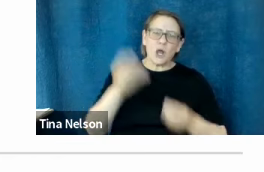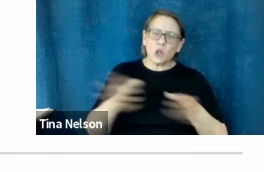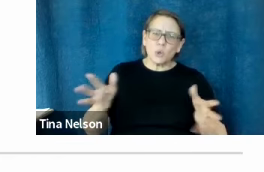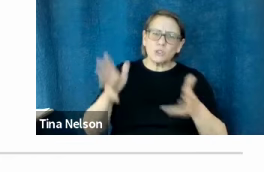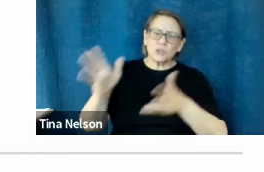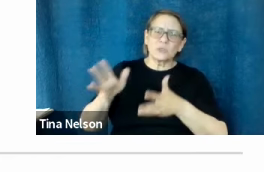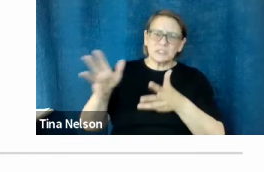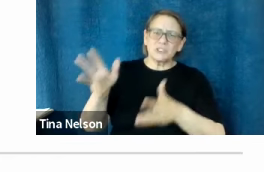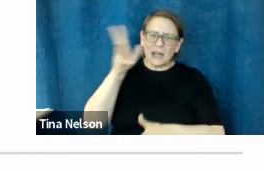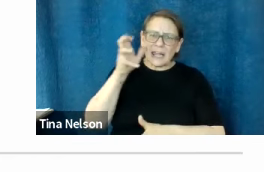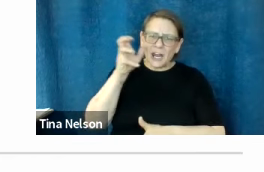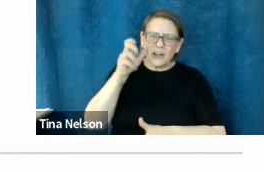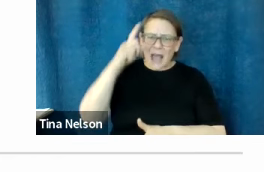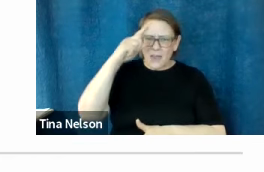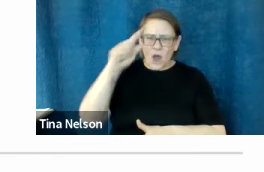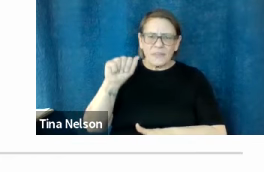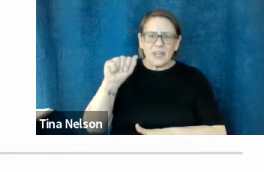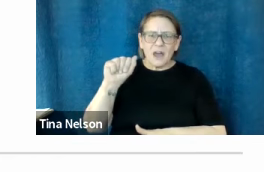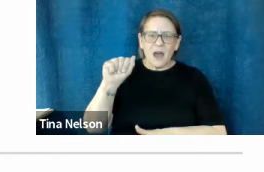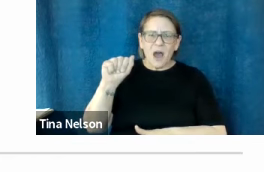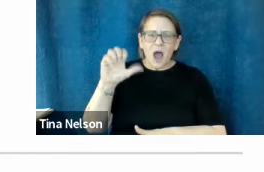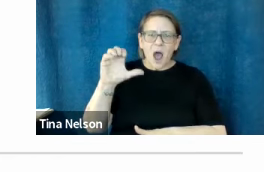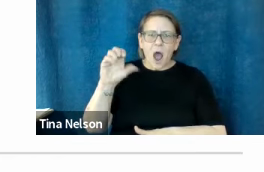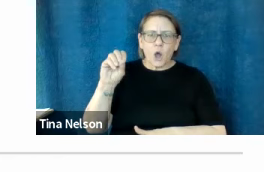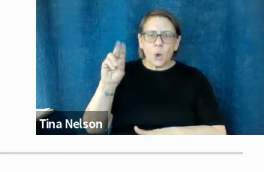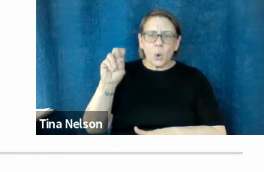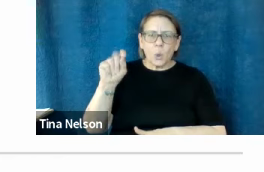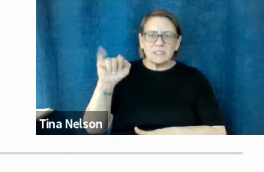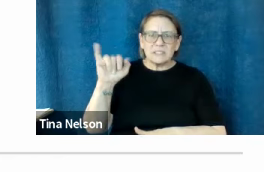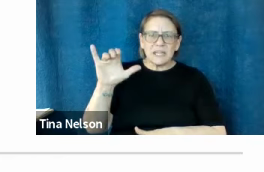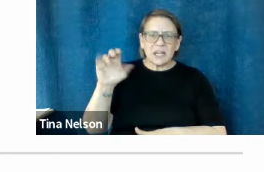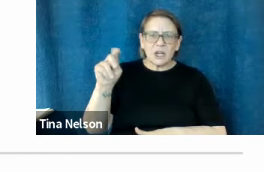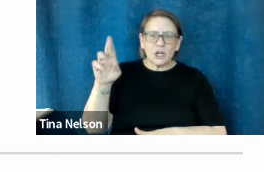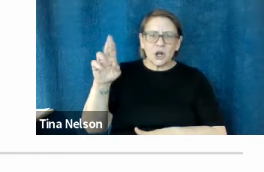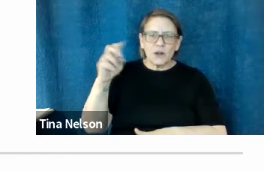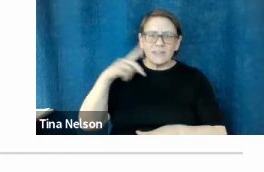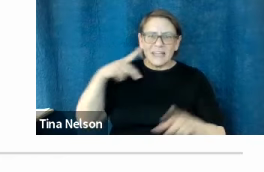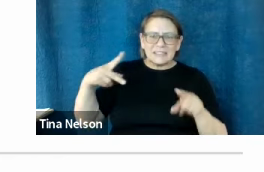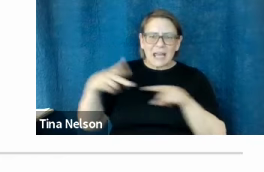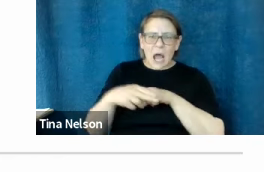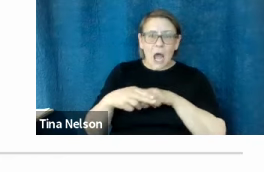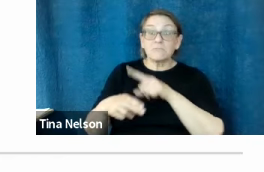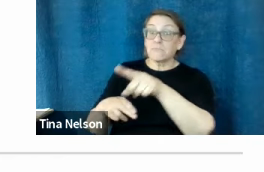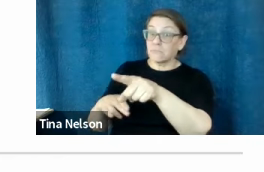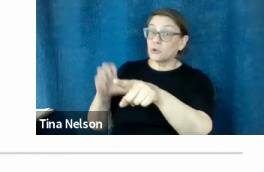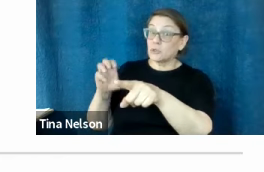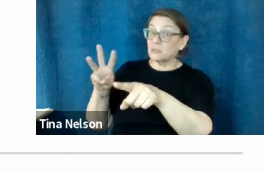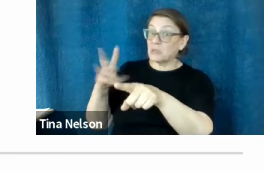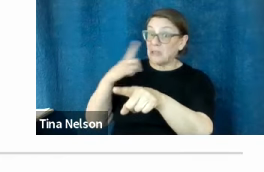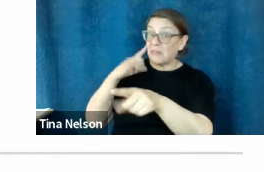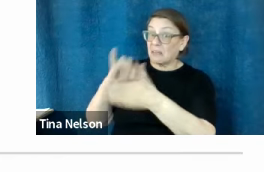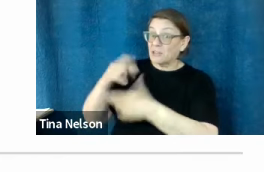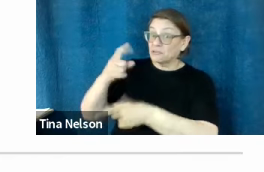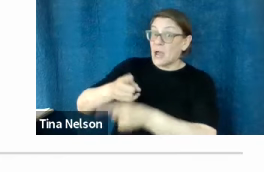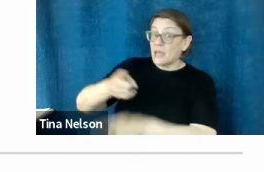hearing. I thought the acoustic nerve was cut. Is that incorrect? I believe that is the correct answer for this question, Caroline.